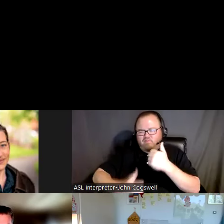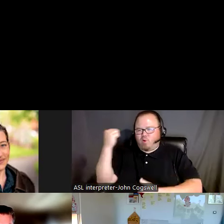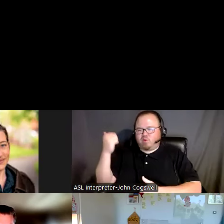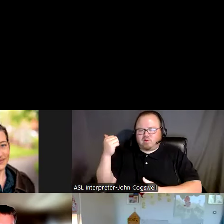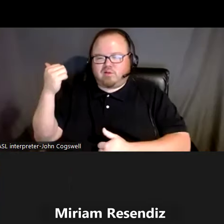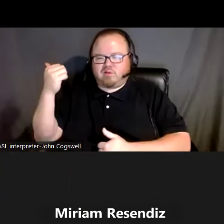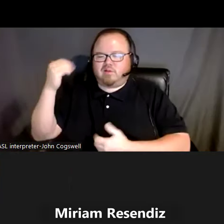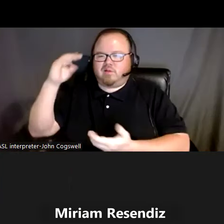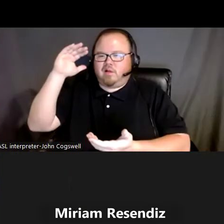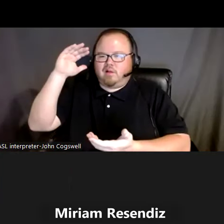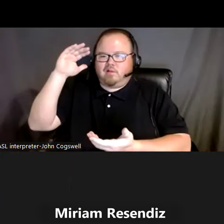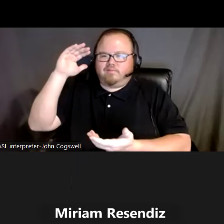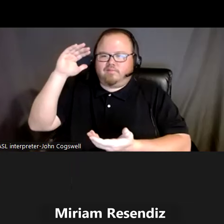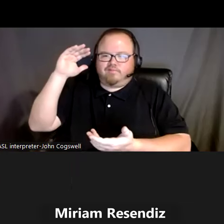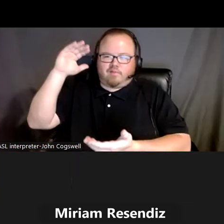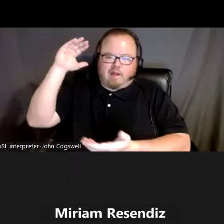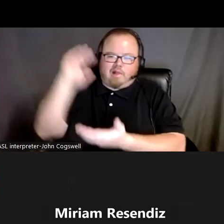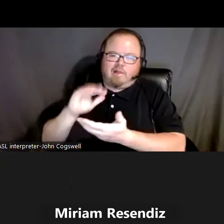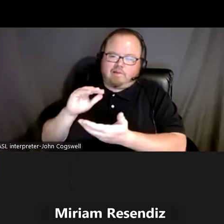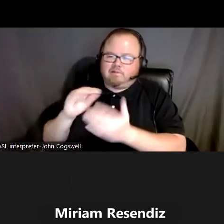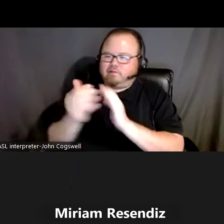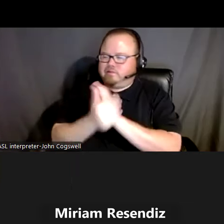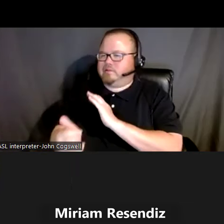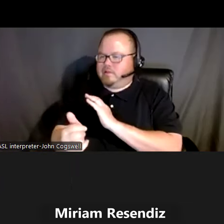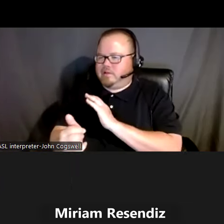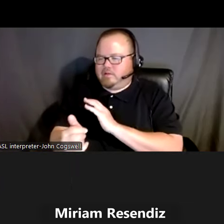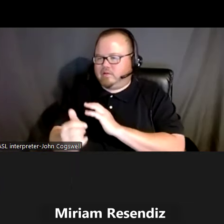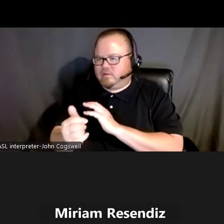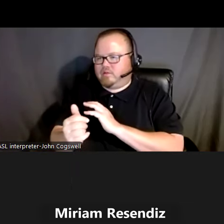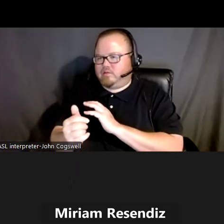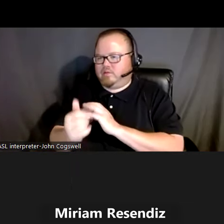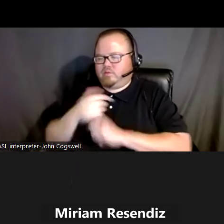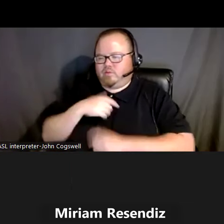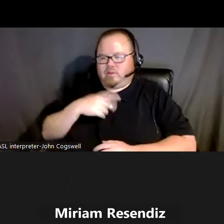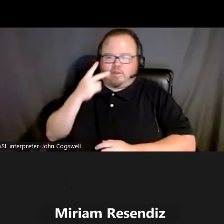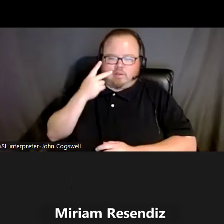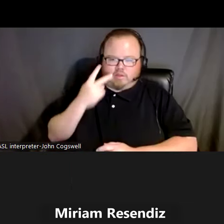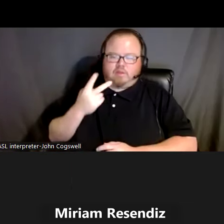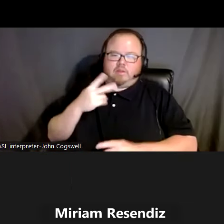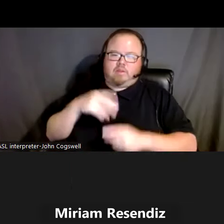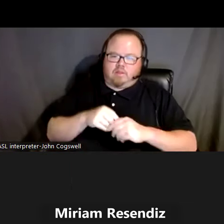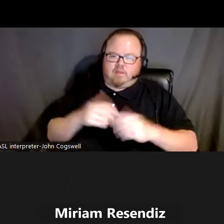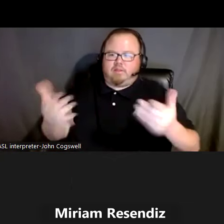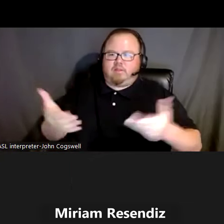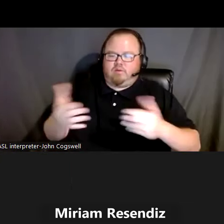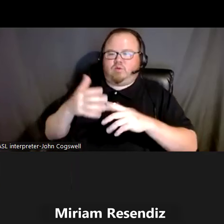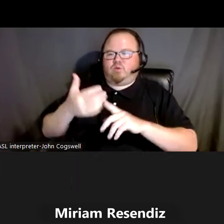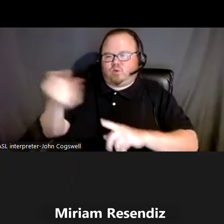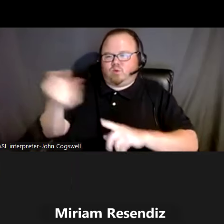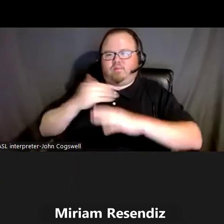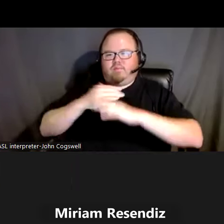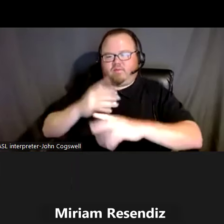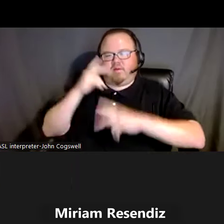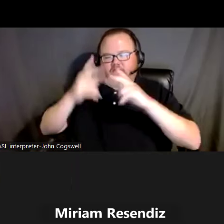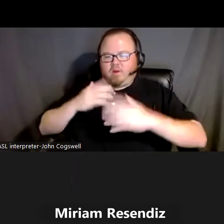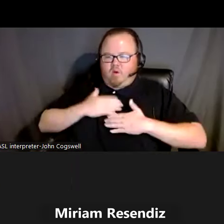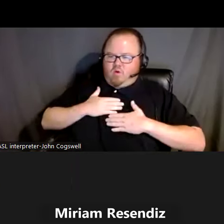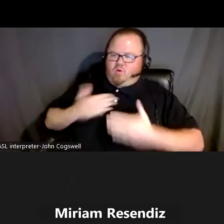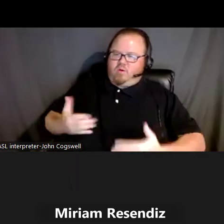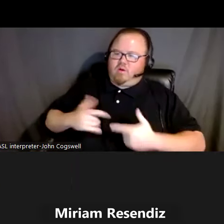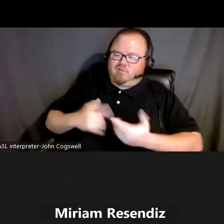the least like one of the lowest skill sets that we see in the field of suicide prevention, of people being willing to talk about